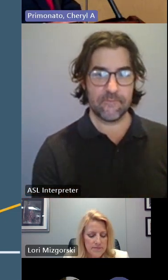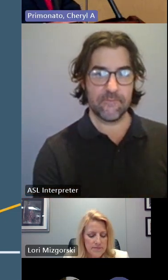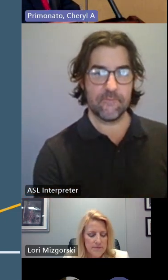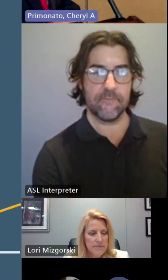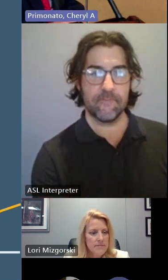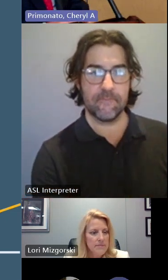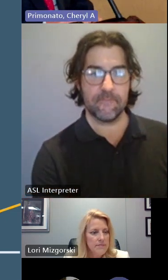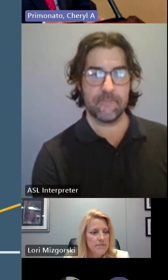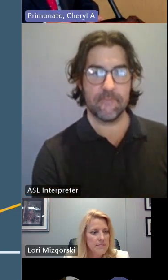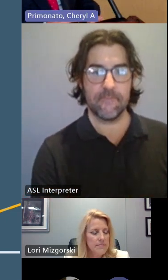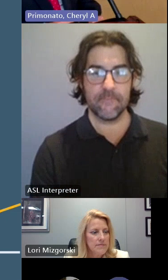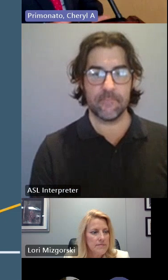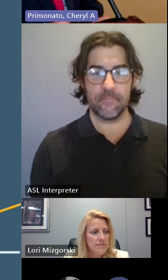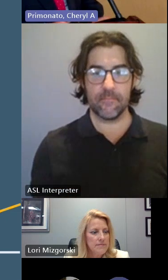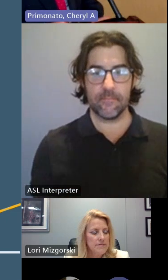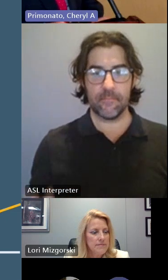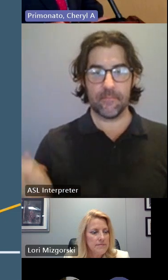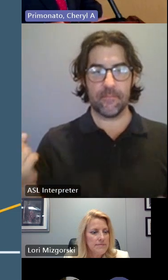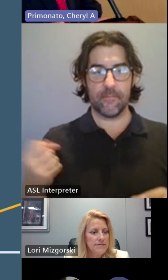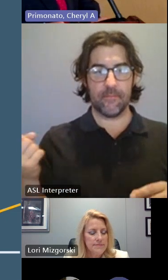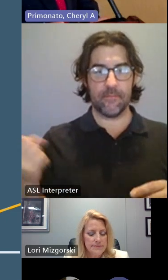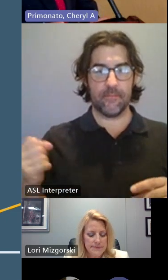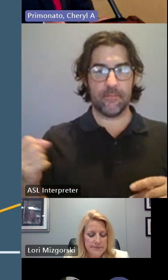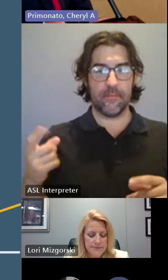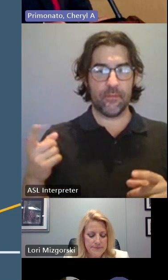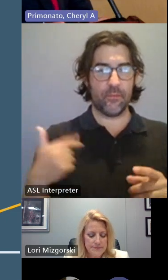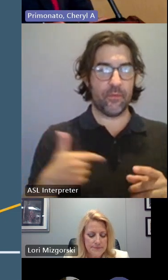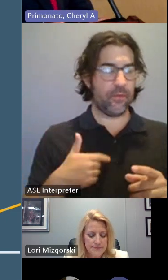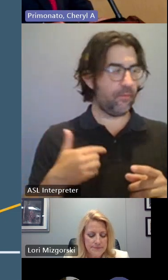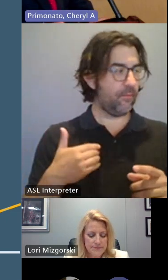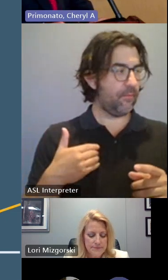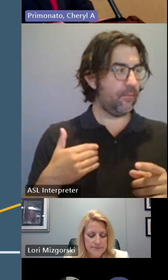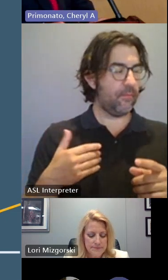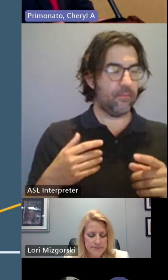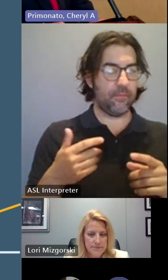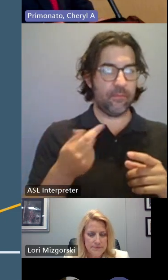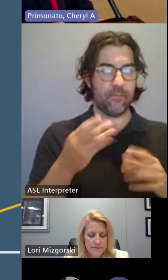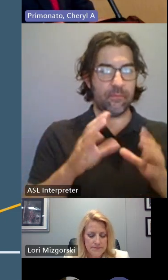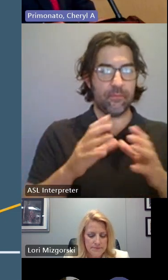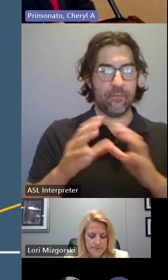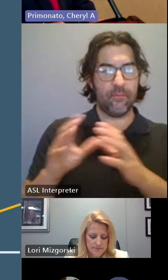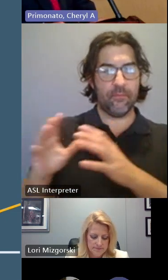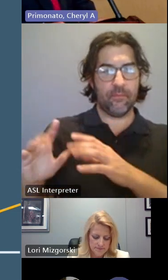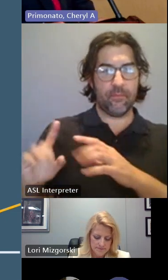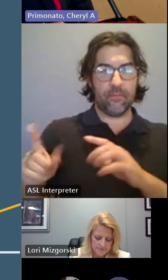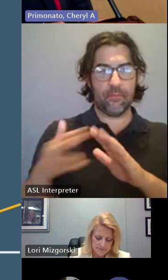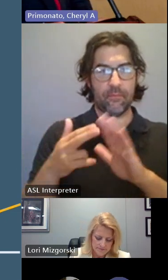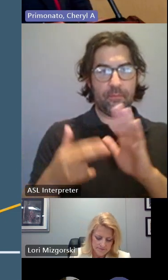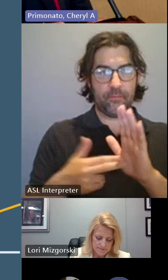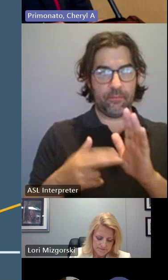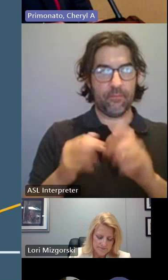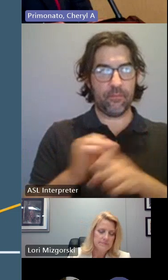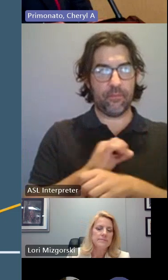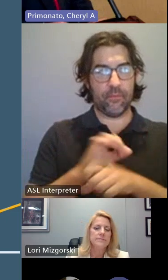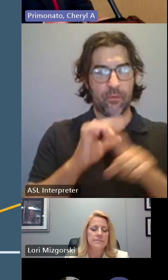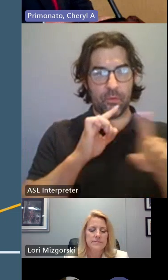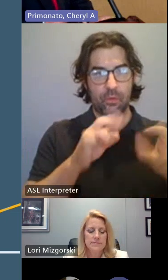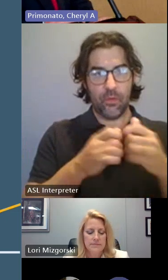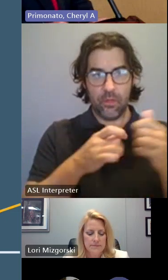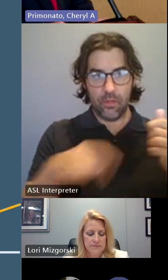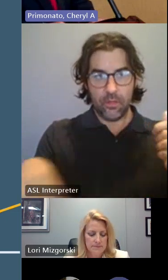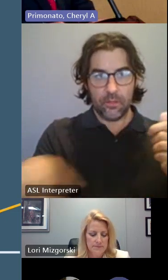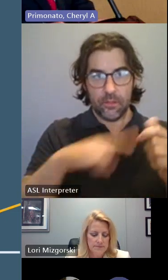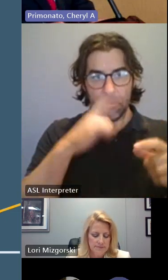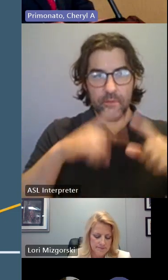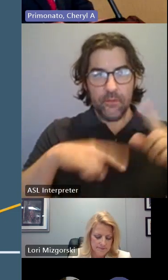extending? Yes, well, what we have are 7 different firms on this contract. We do work orders with them for a